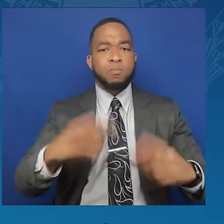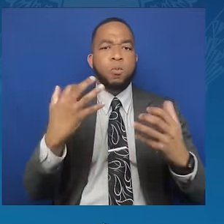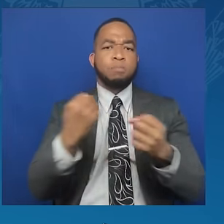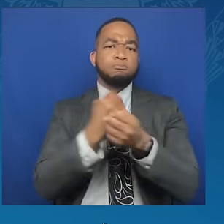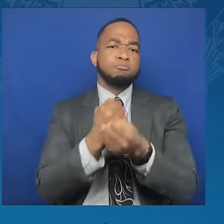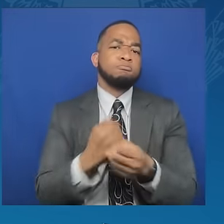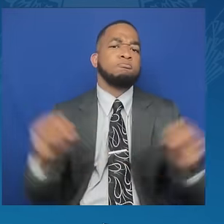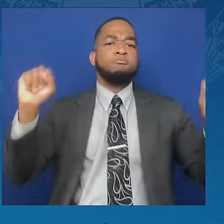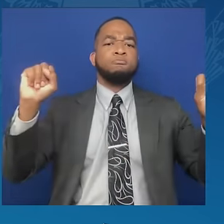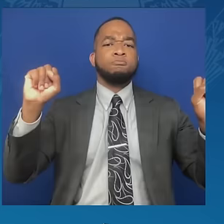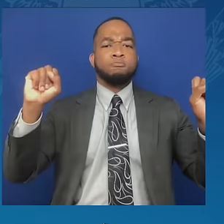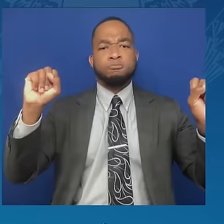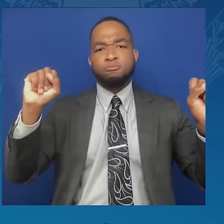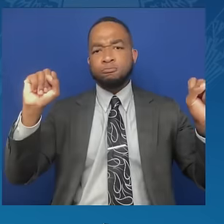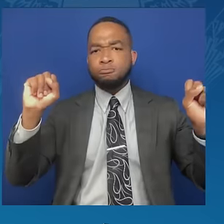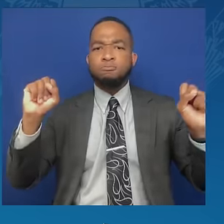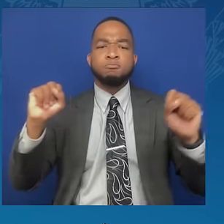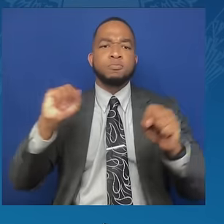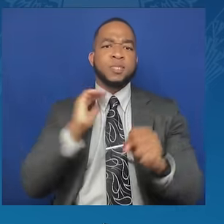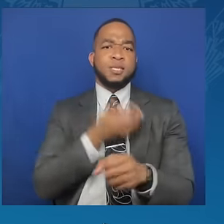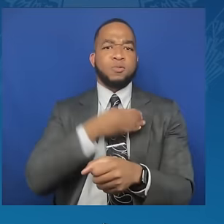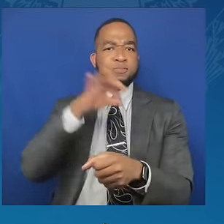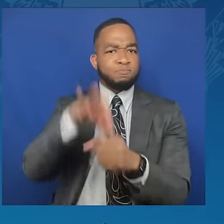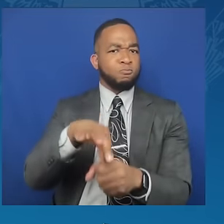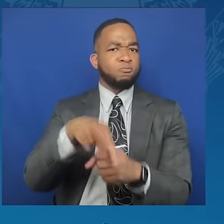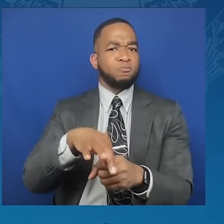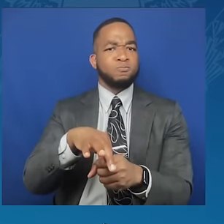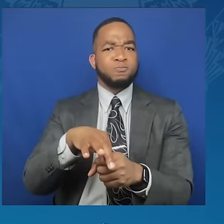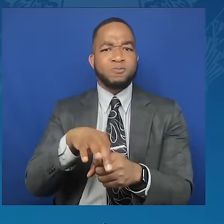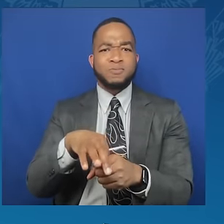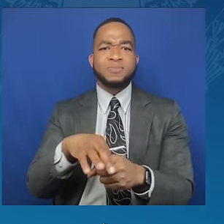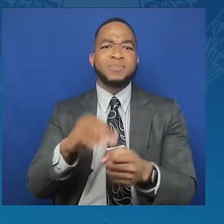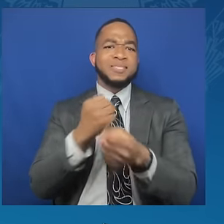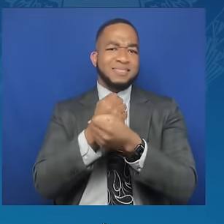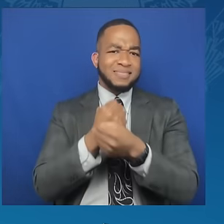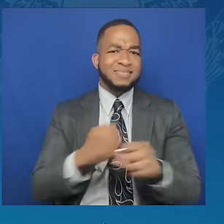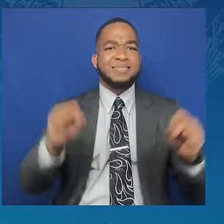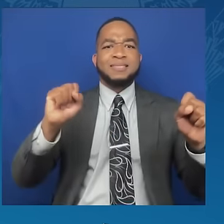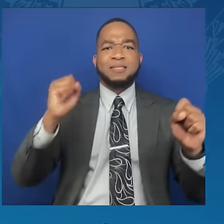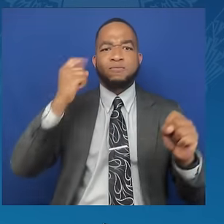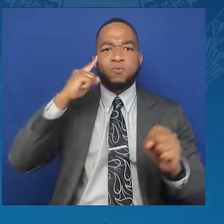vote. Return to the bridge and save democracy and the vote.